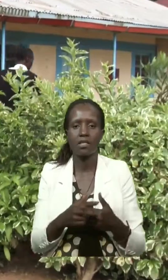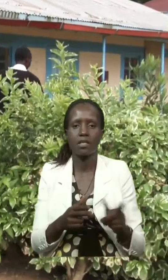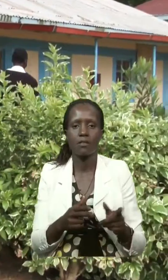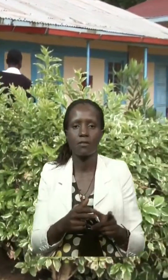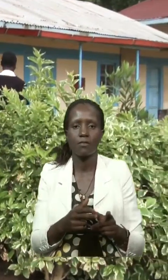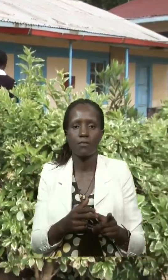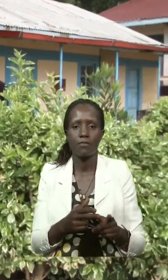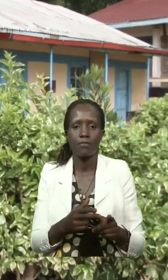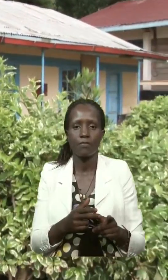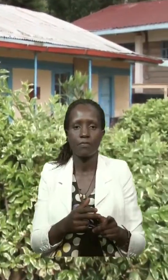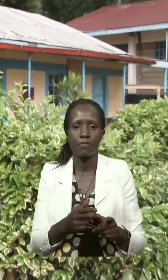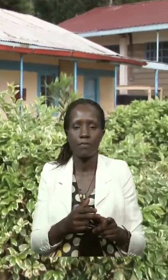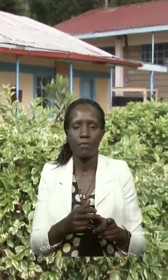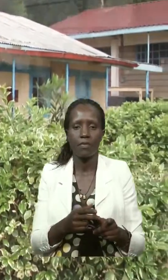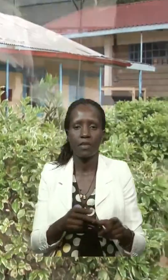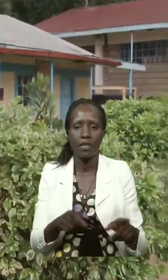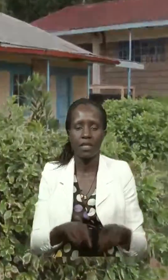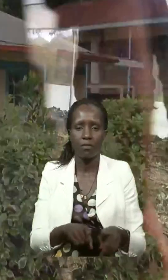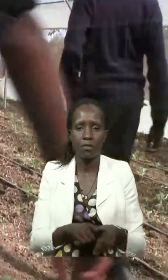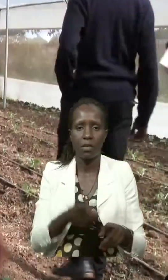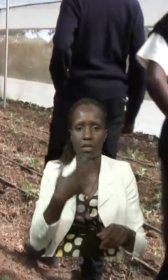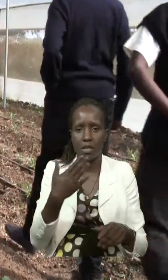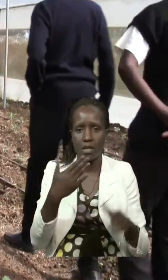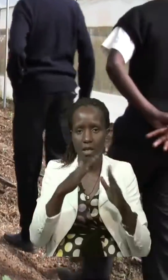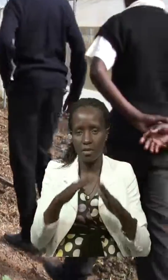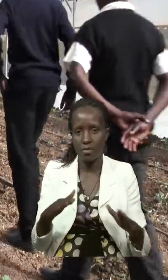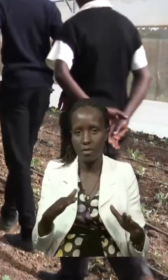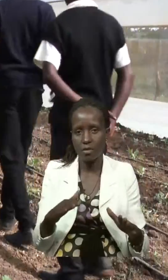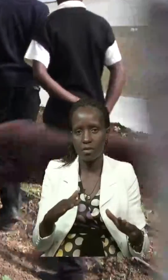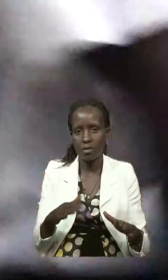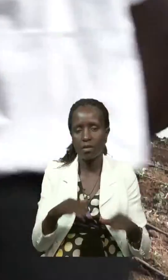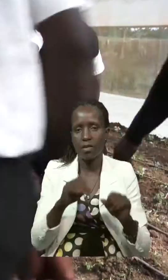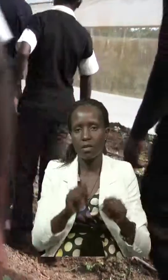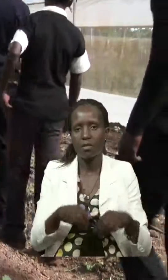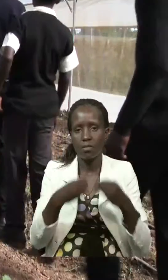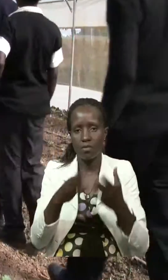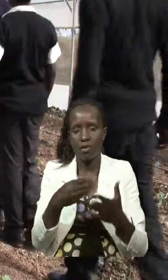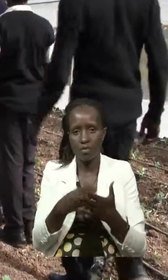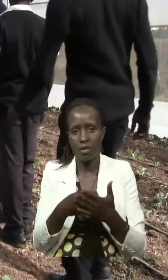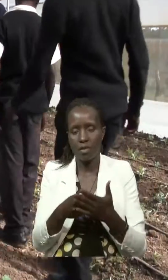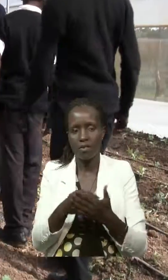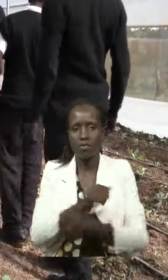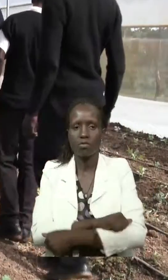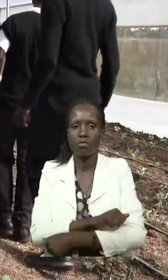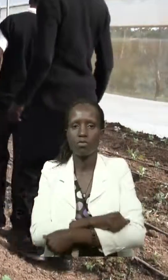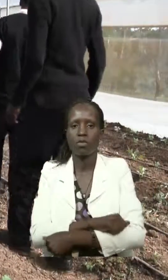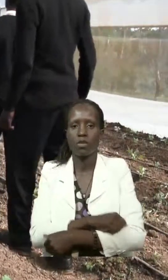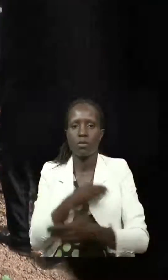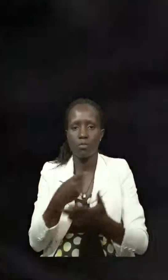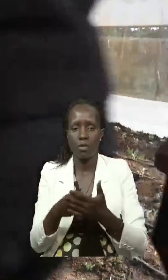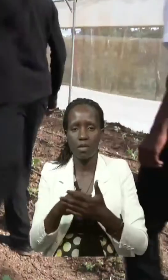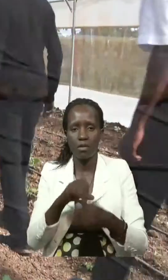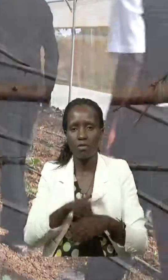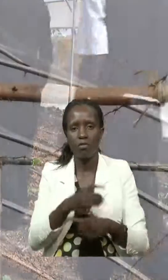start off. The importances of the greenhouse are: one, the greenhouse may provide finance to the school whereby